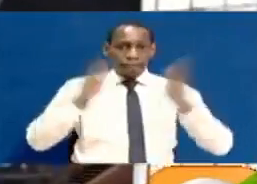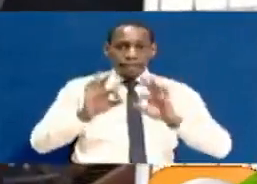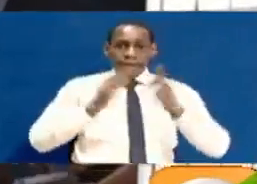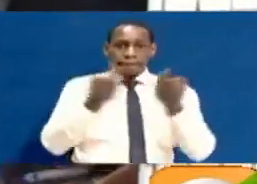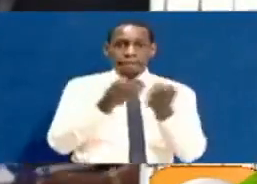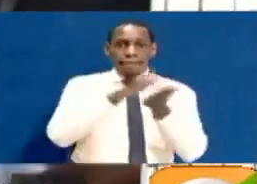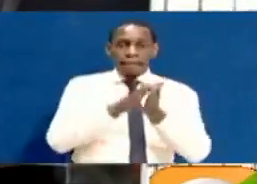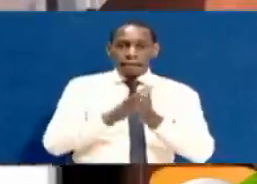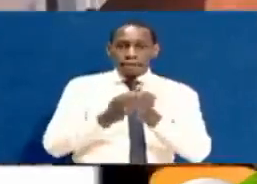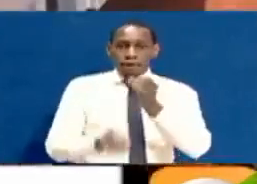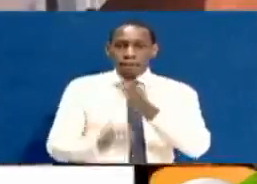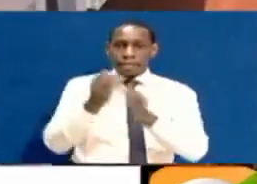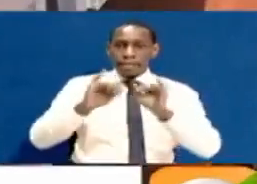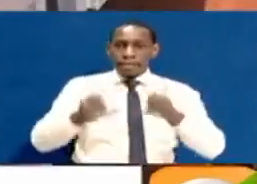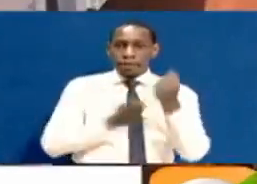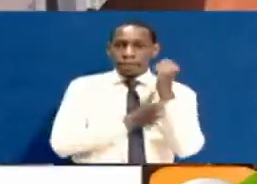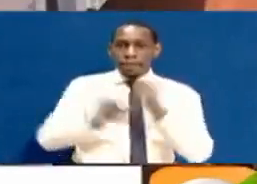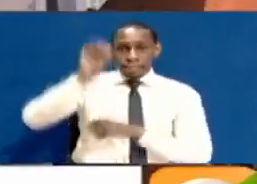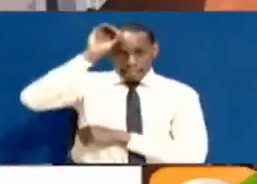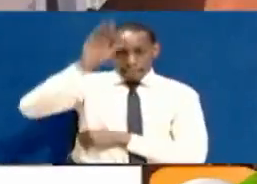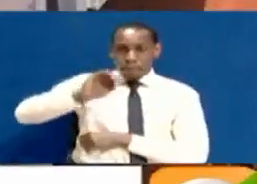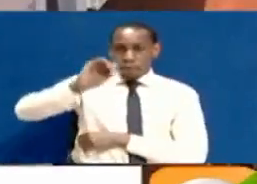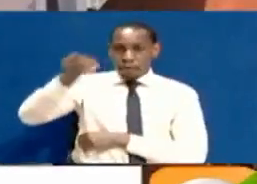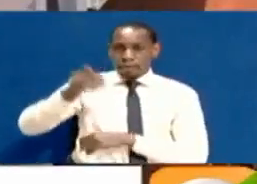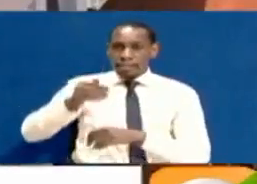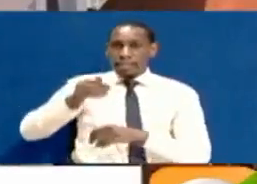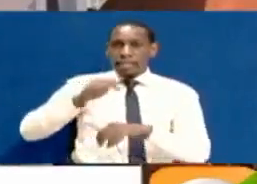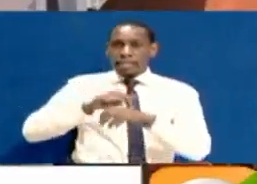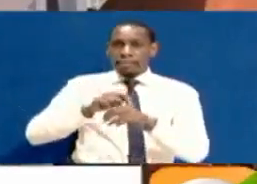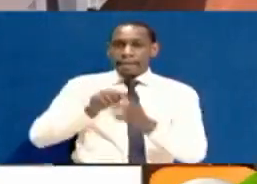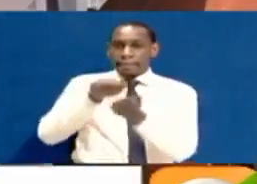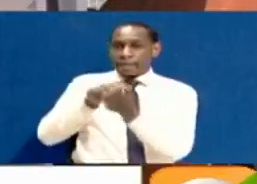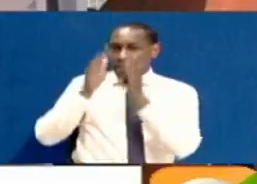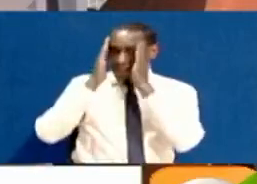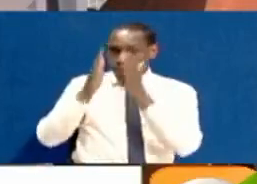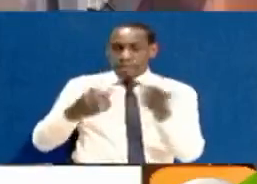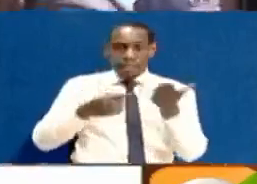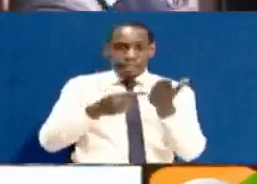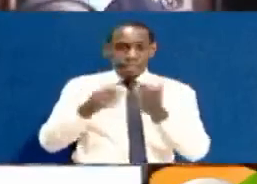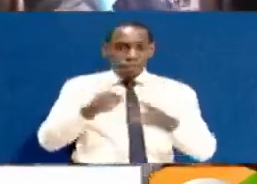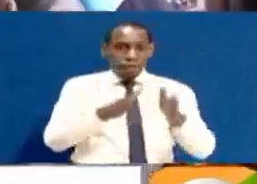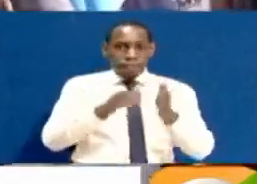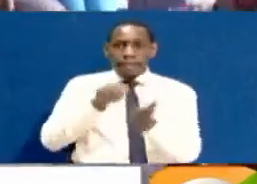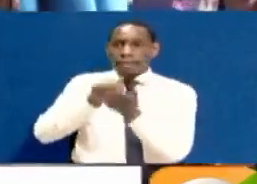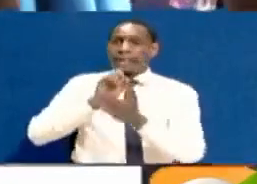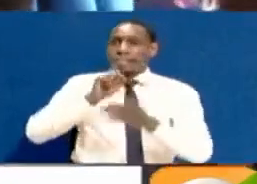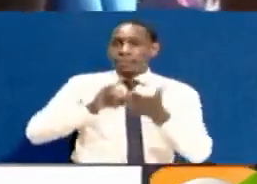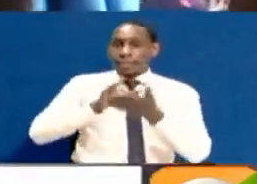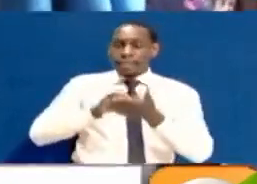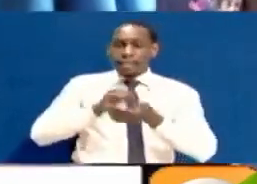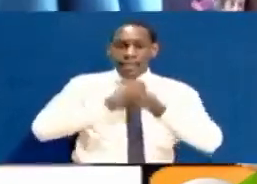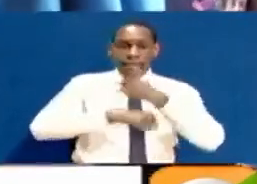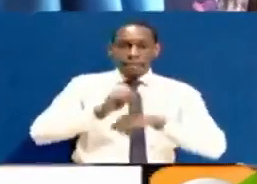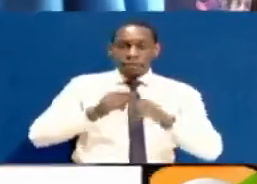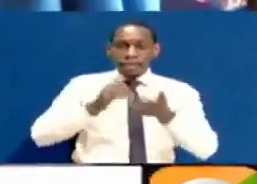Family Bank has opened a new branch in Wangige, Kiambu County. At a time when lenders are focusing on more digital platforms, the bank says that the move will aid